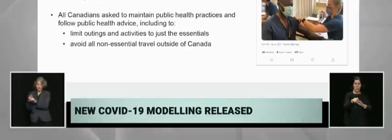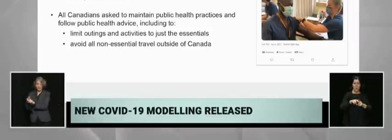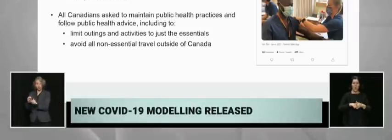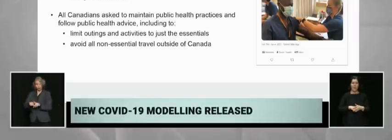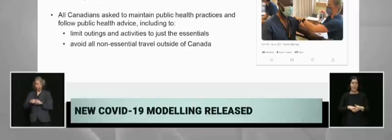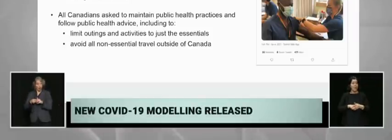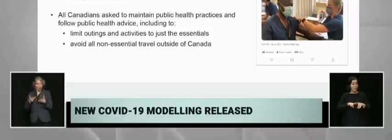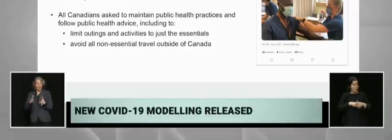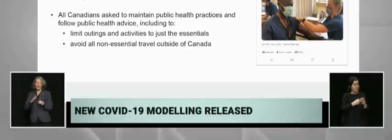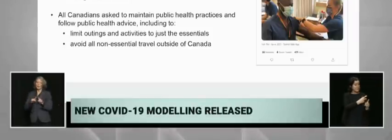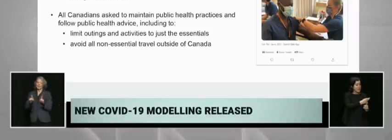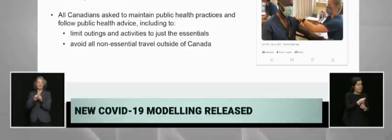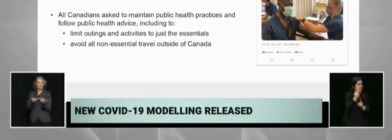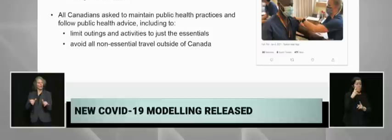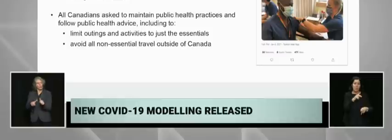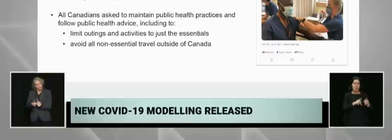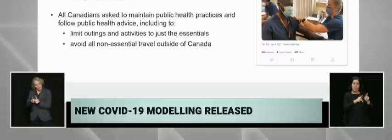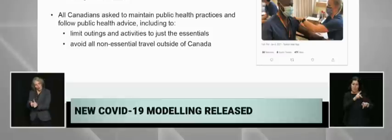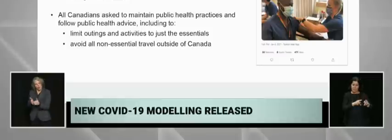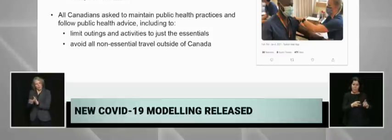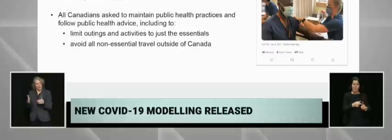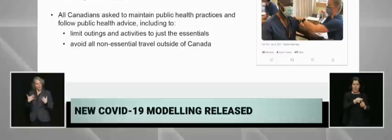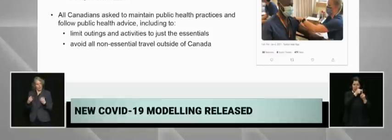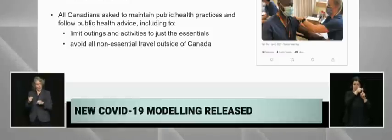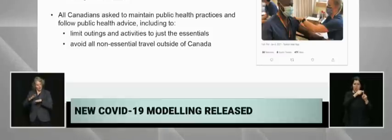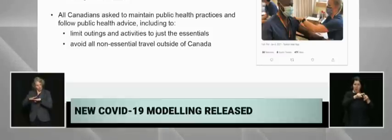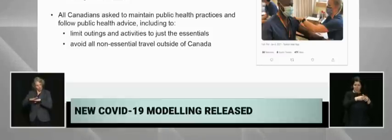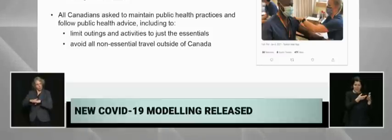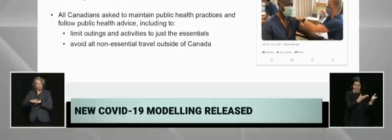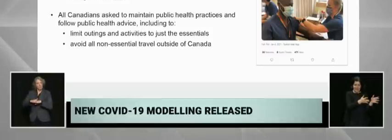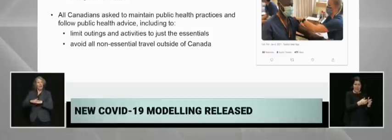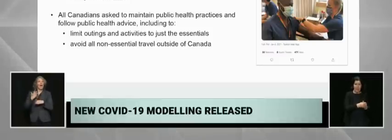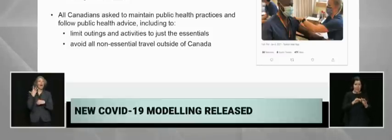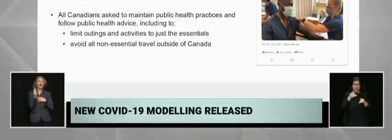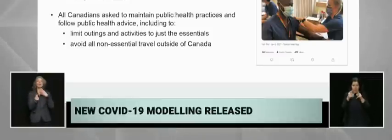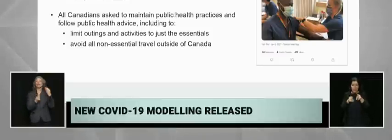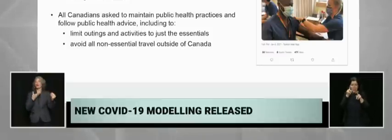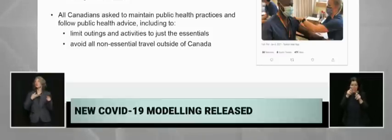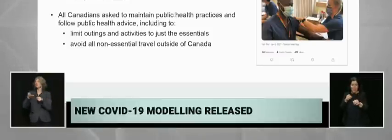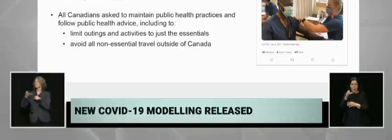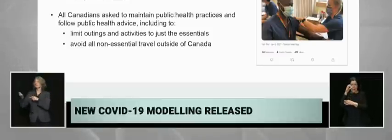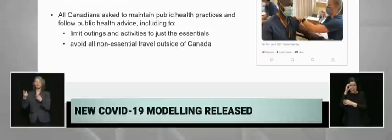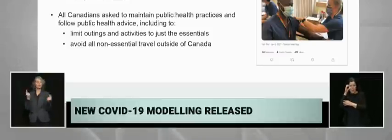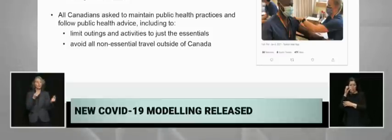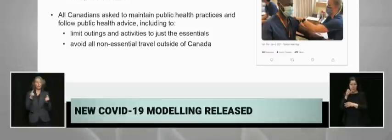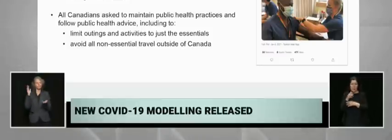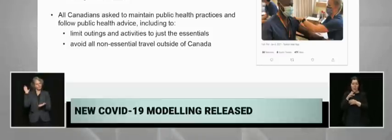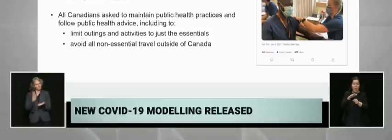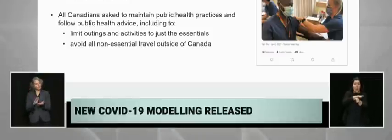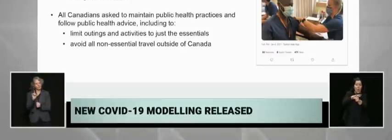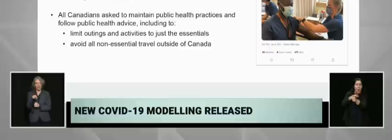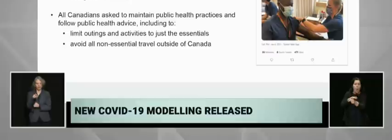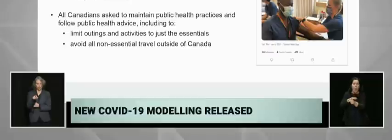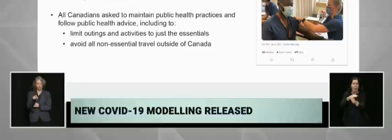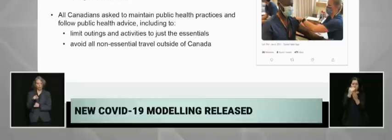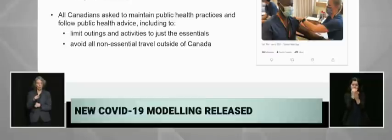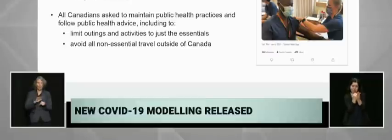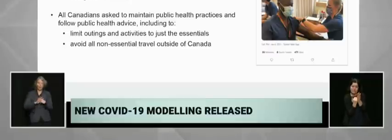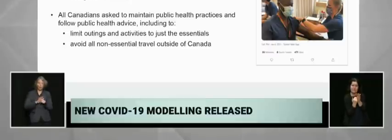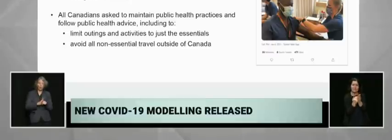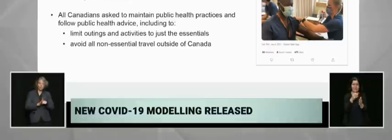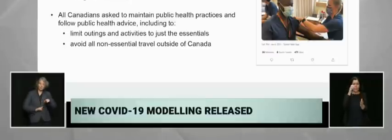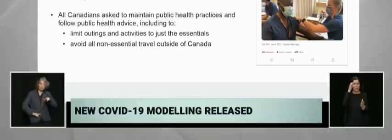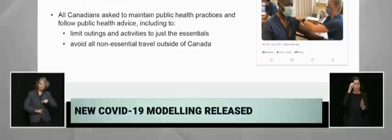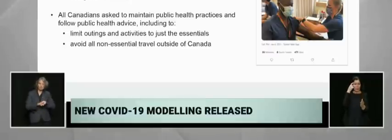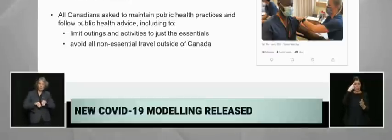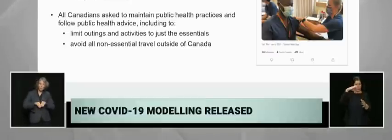advice and reduce non-essential activities and outings to a minimum. Resurgence of COVID-19 activity is happening in many parts